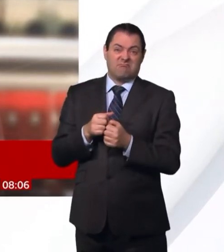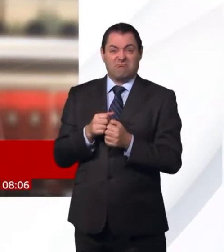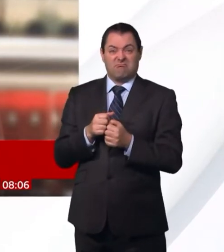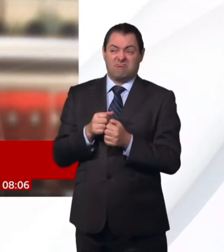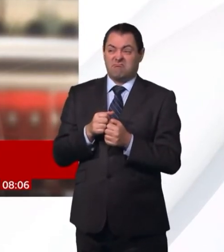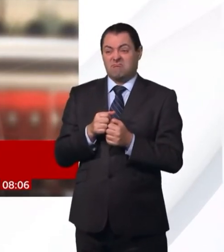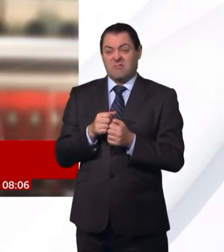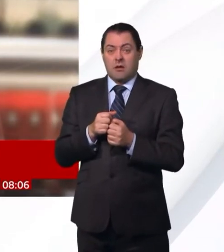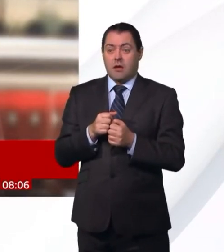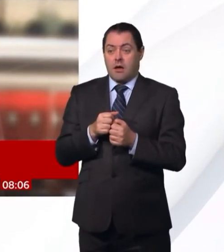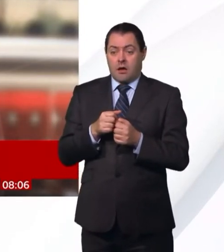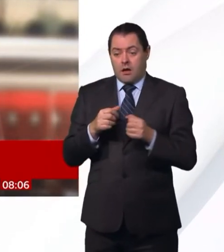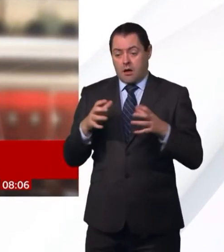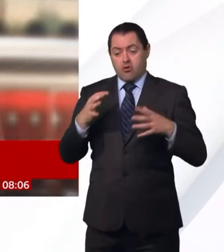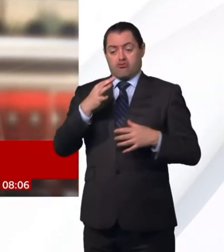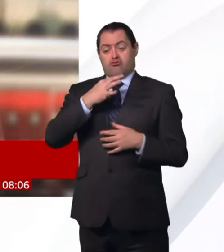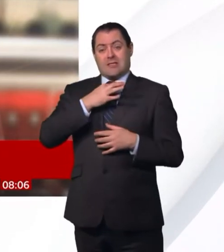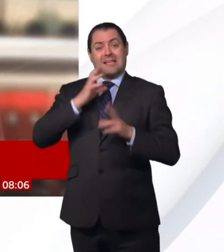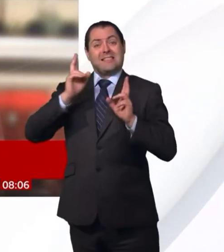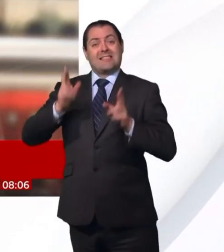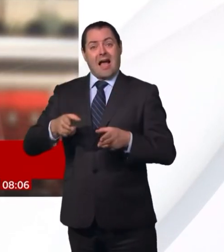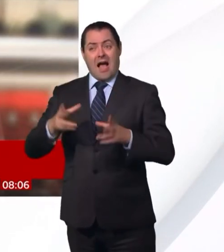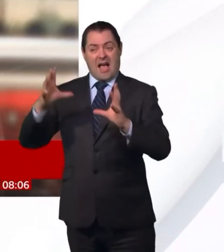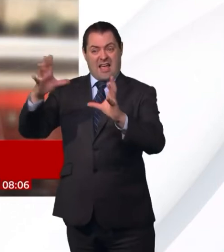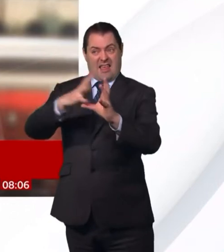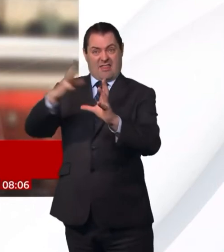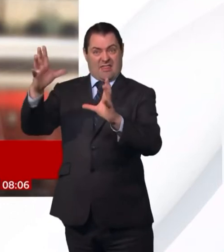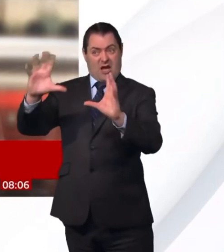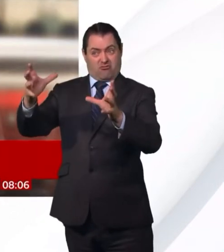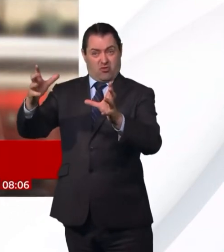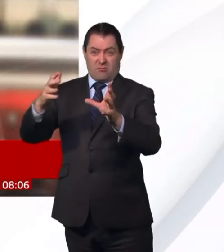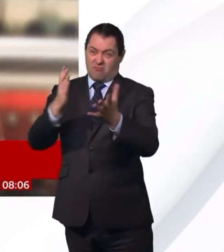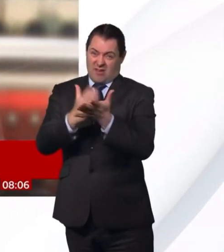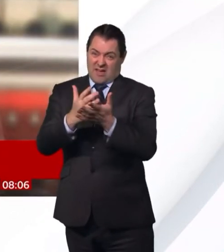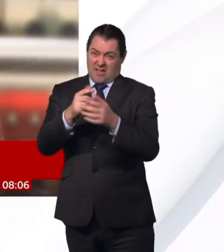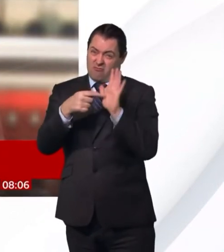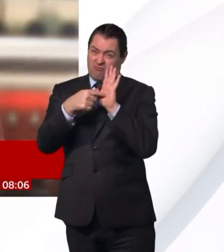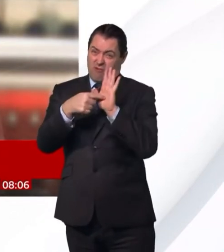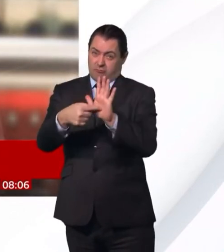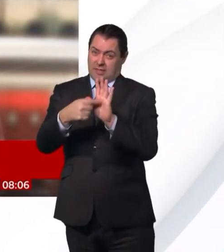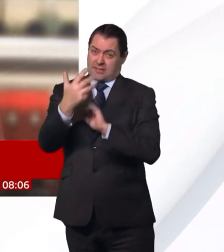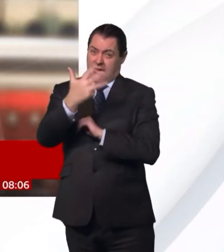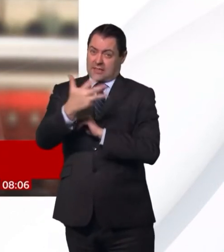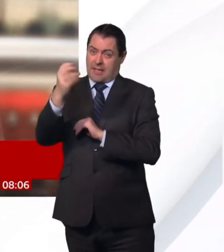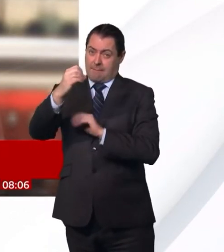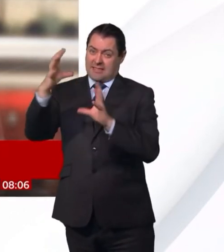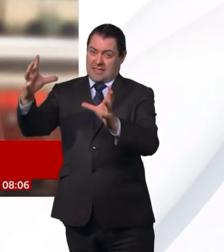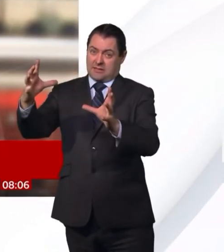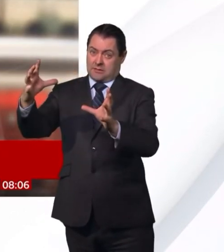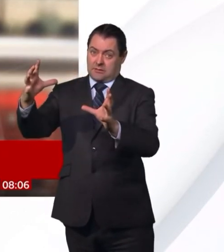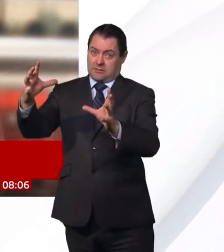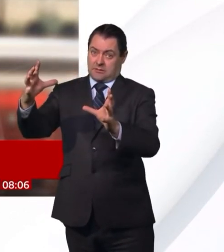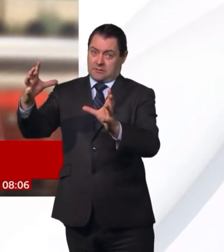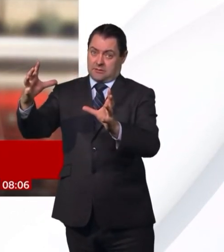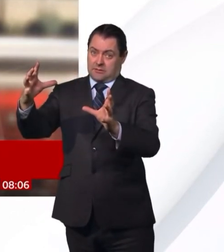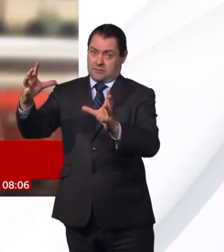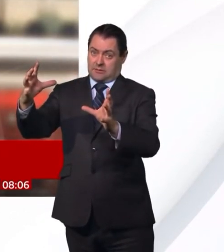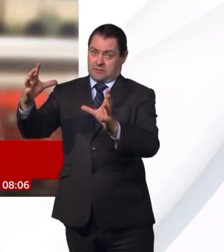99% of those at risk of dying from COVID-19. But an absolutely massive task to do that. It would